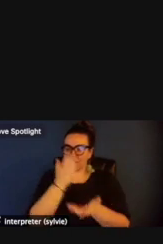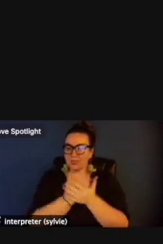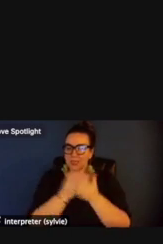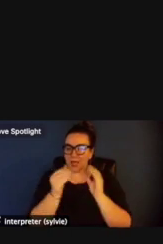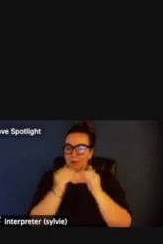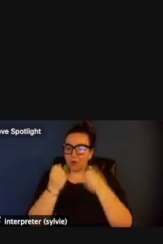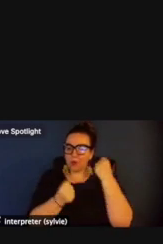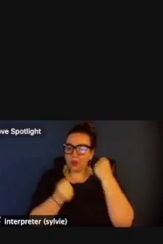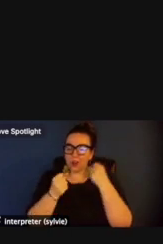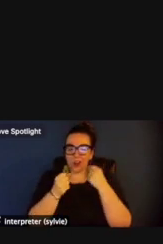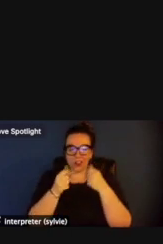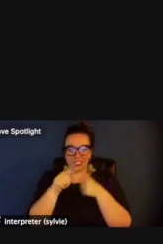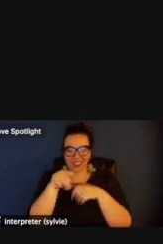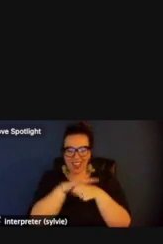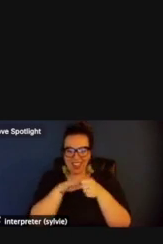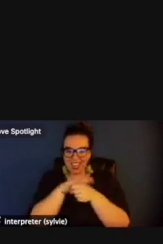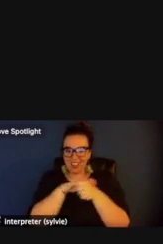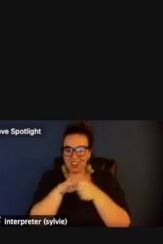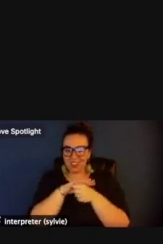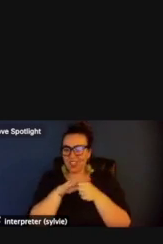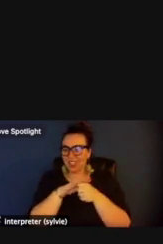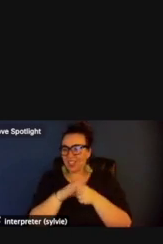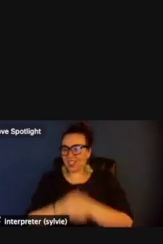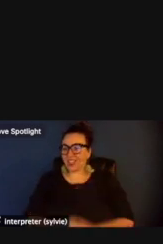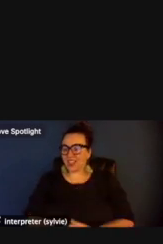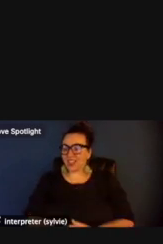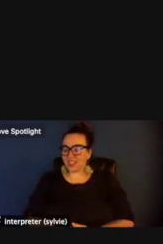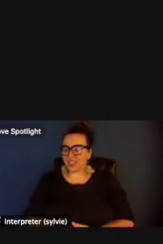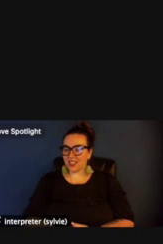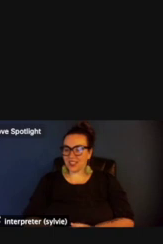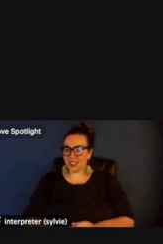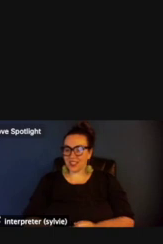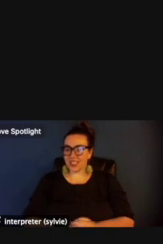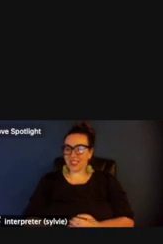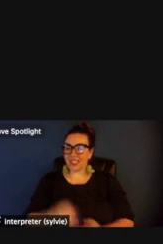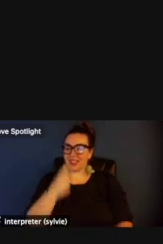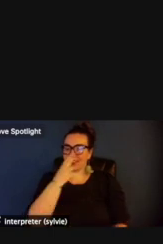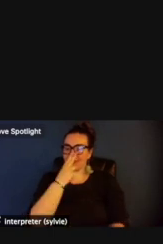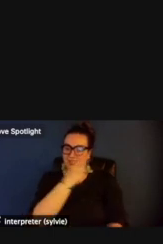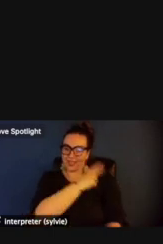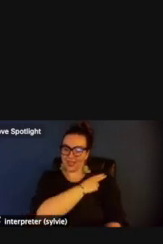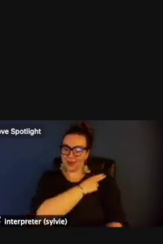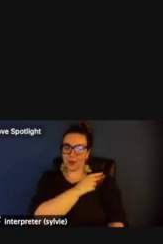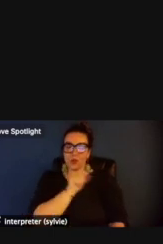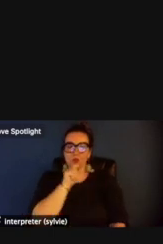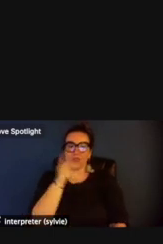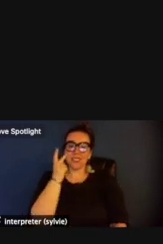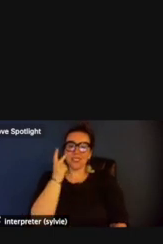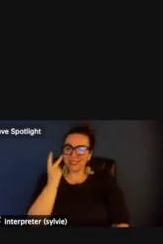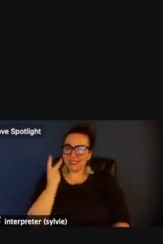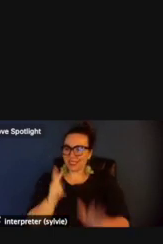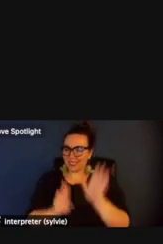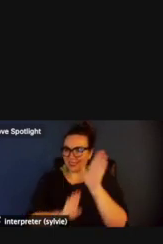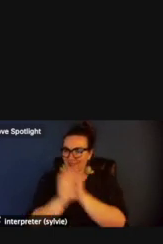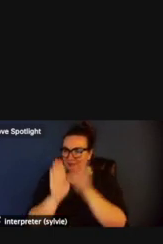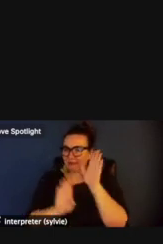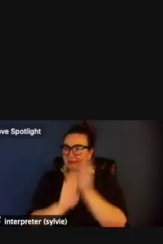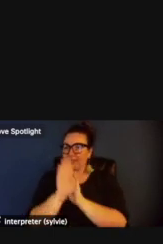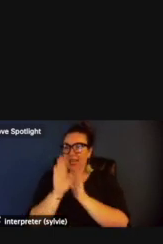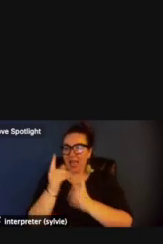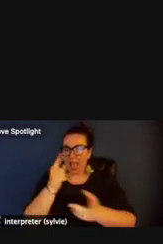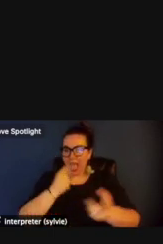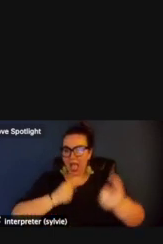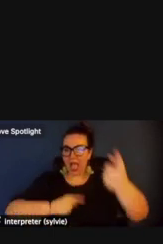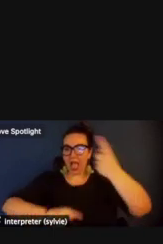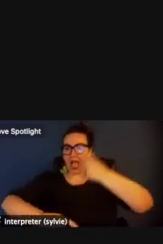just in those. Oh, you could tell that, you know, you could, in Vietnam, you could really see development coming. You could see that things